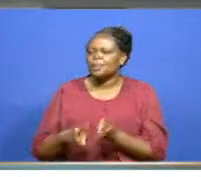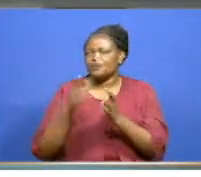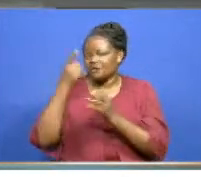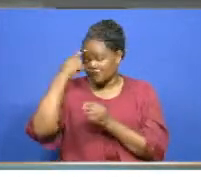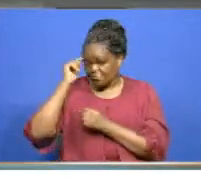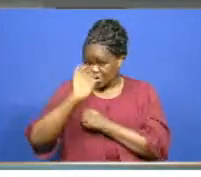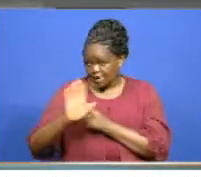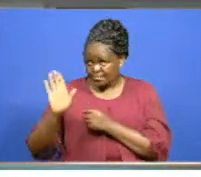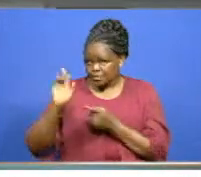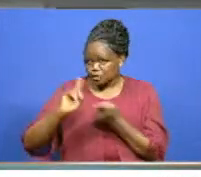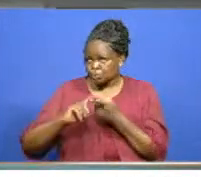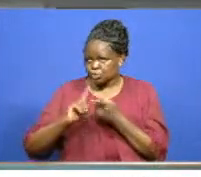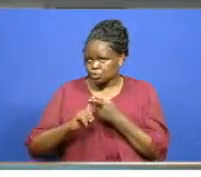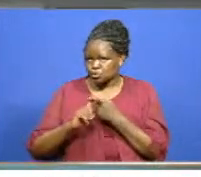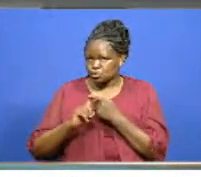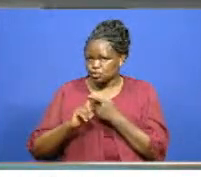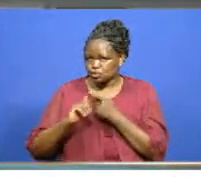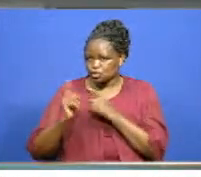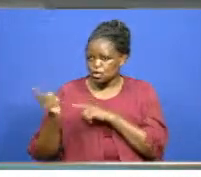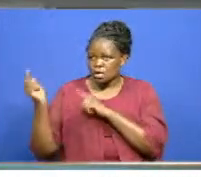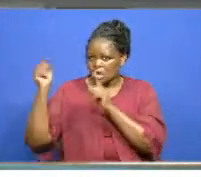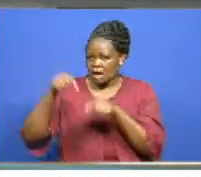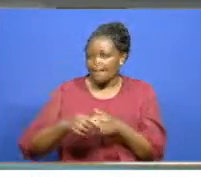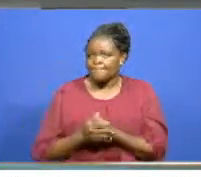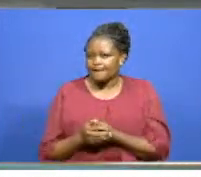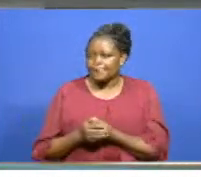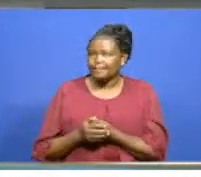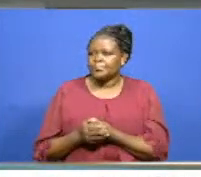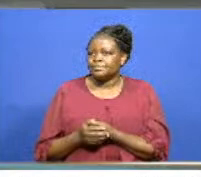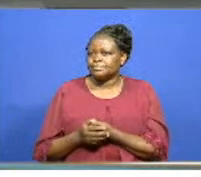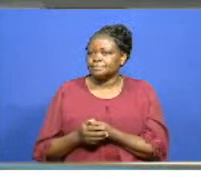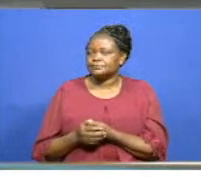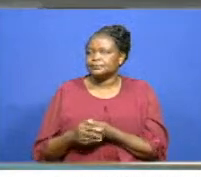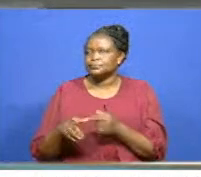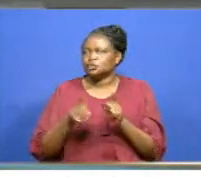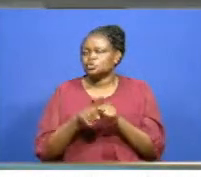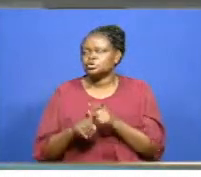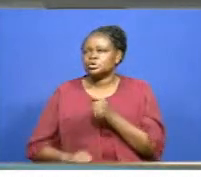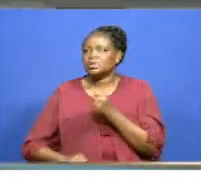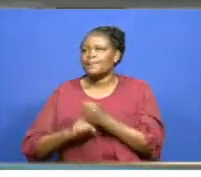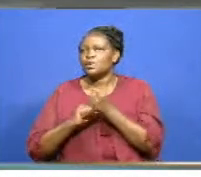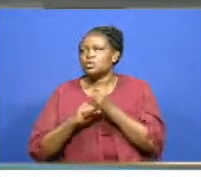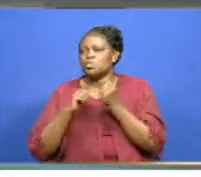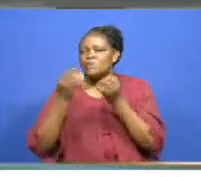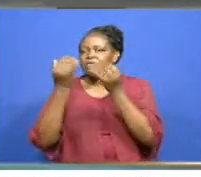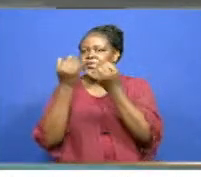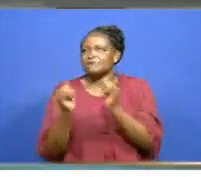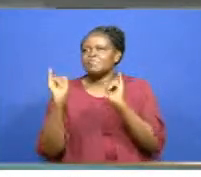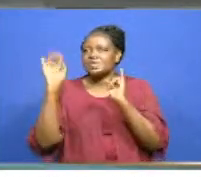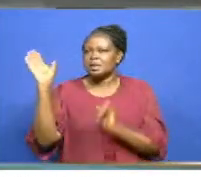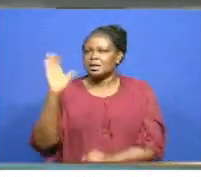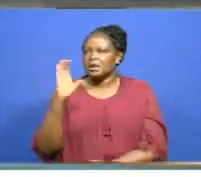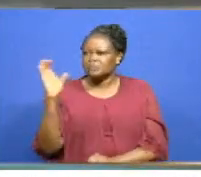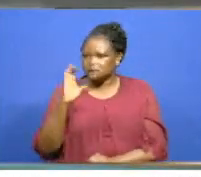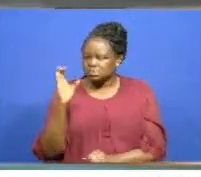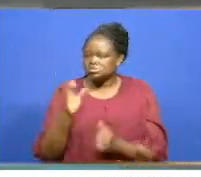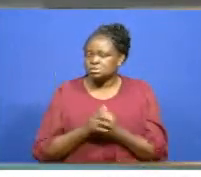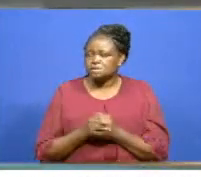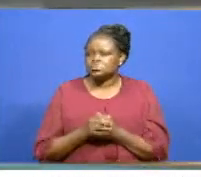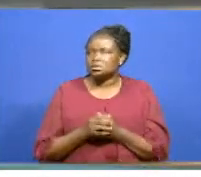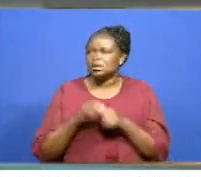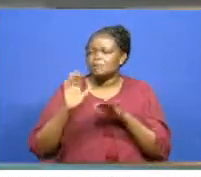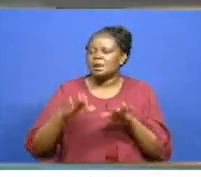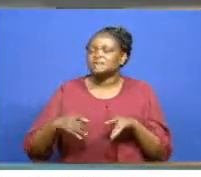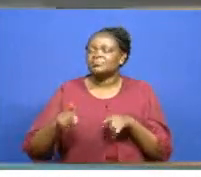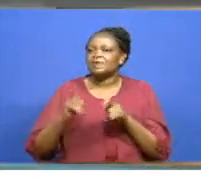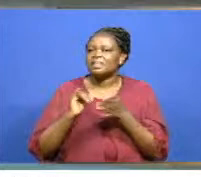him to come out and be, go out and also support one of the independent candidates and sell himself so